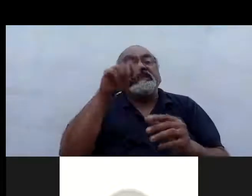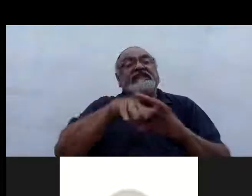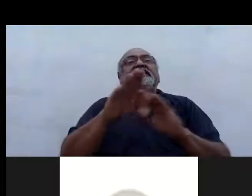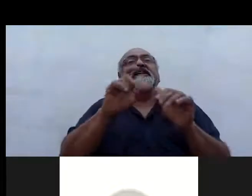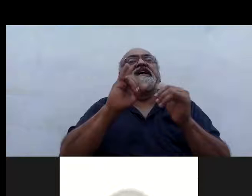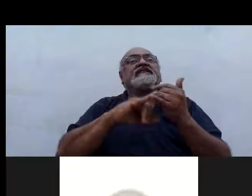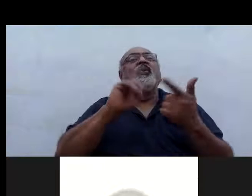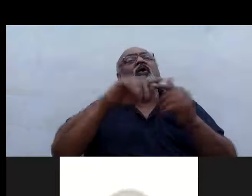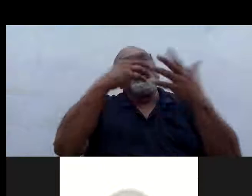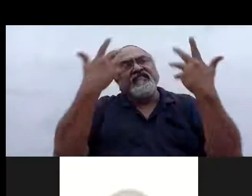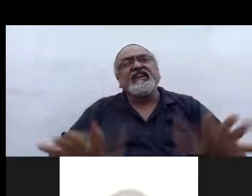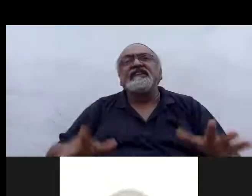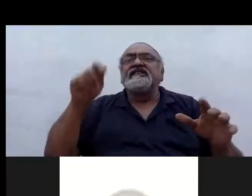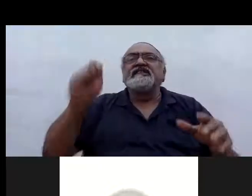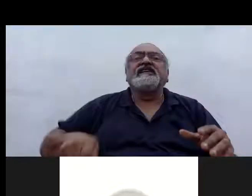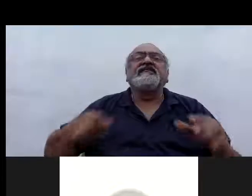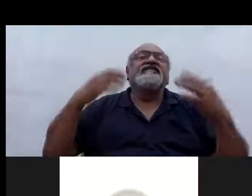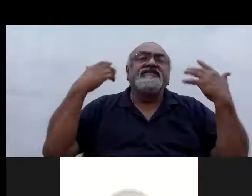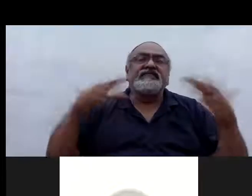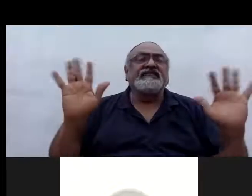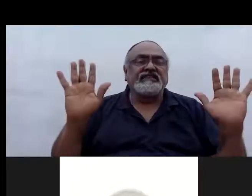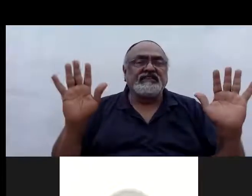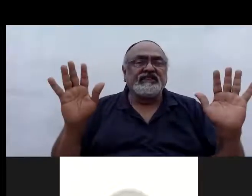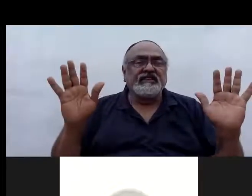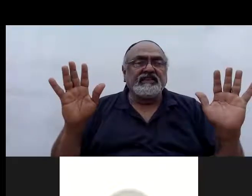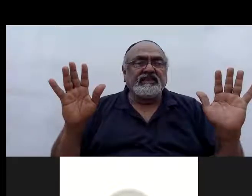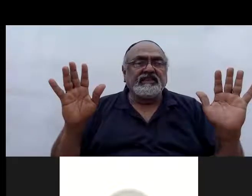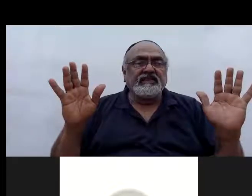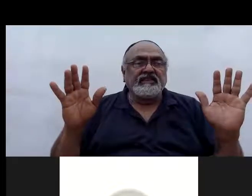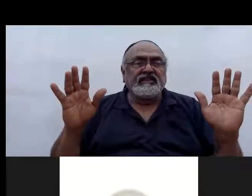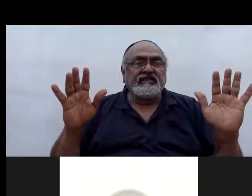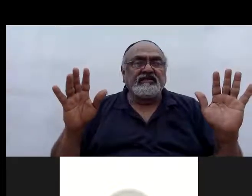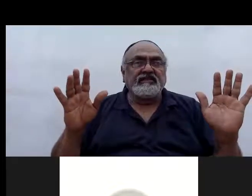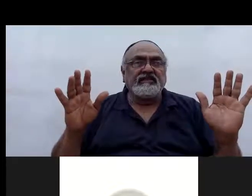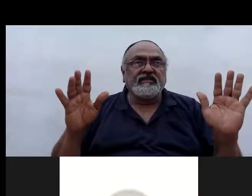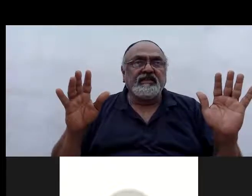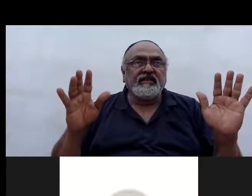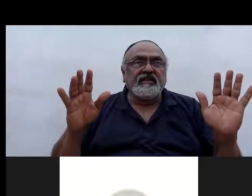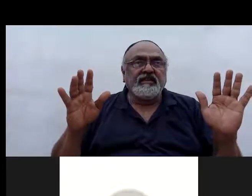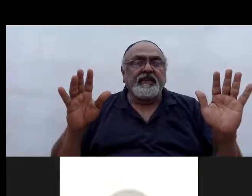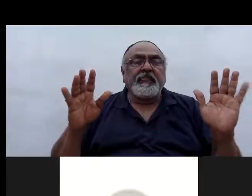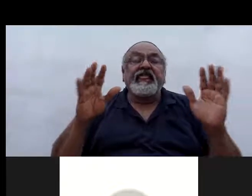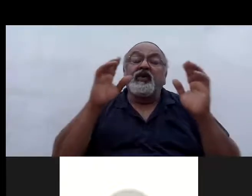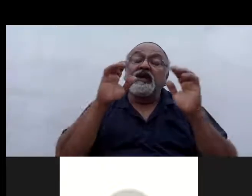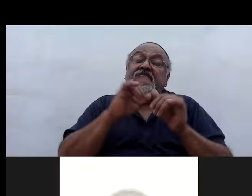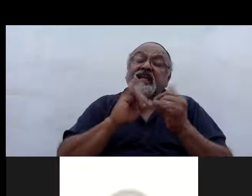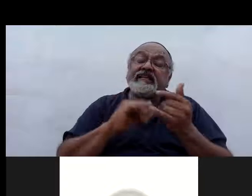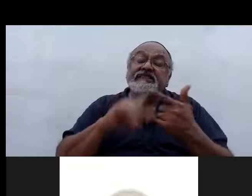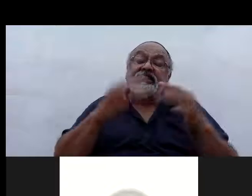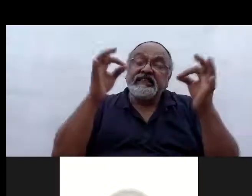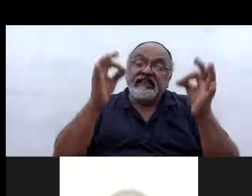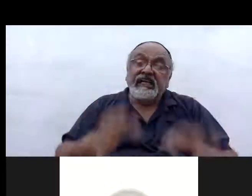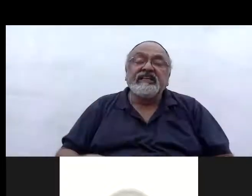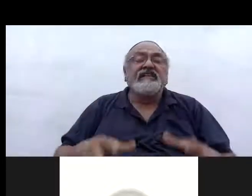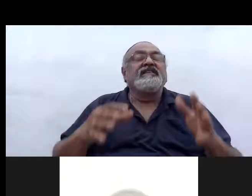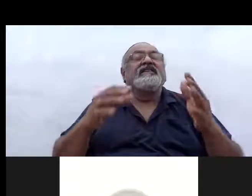has already been decided by the court. So once a case has been decided, once a